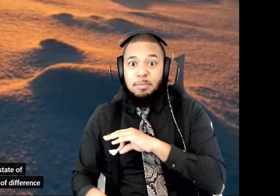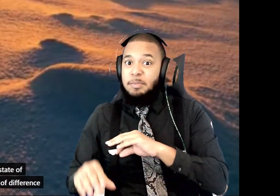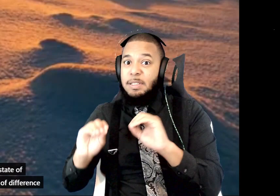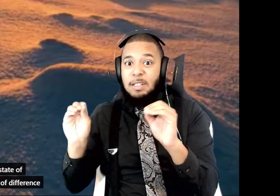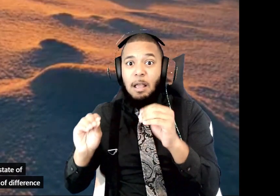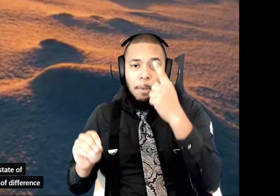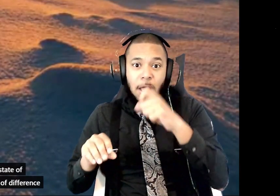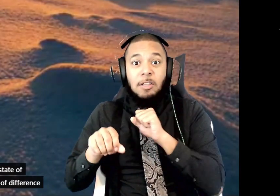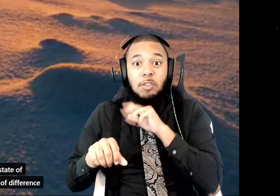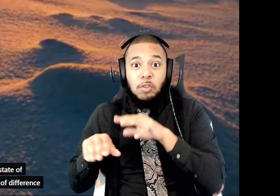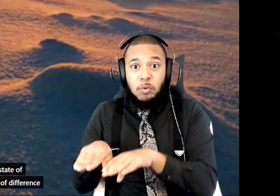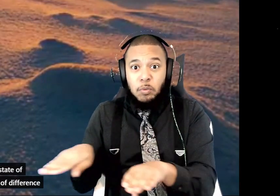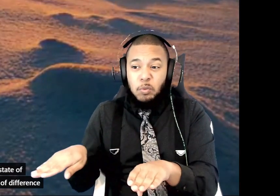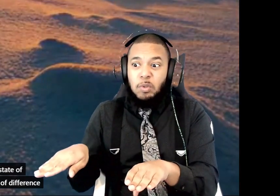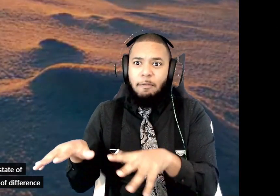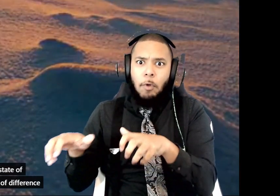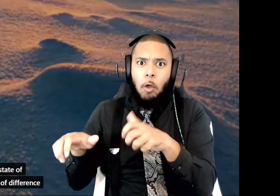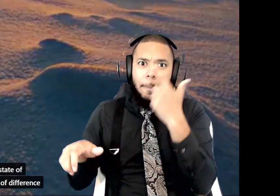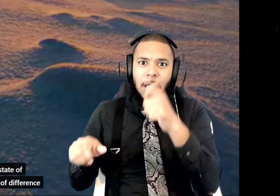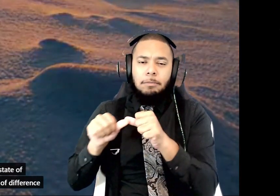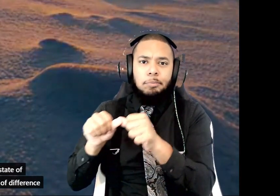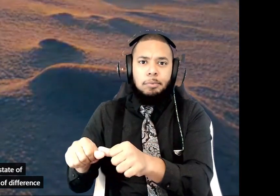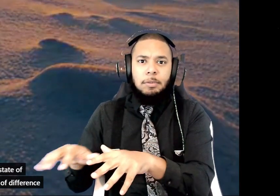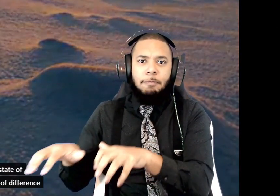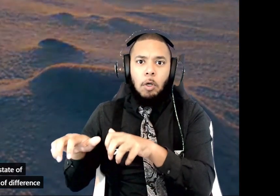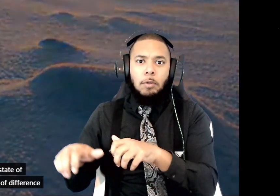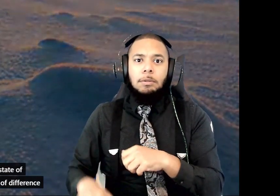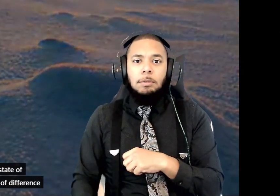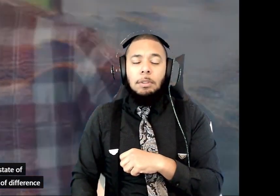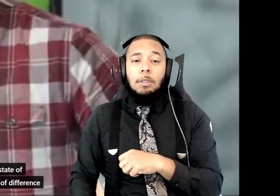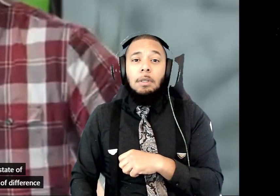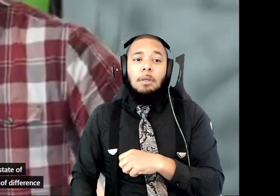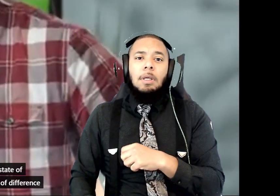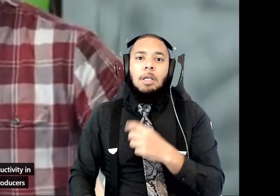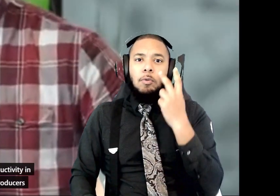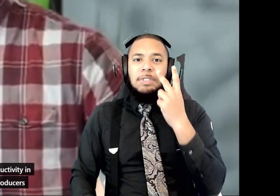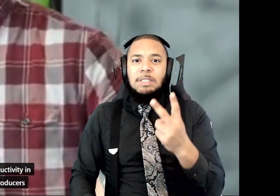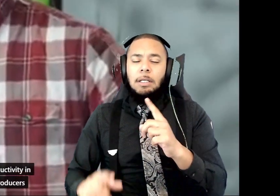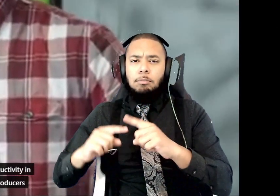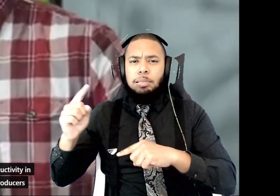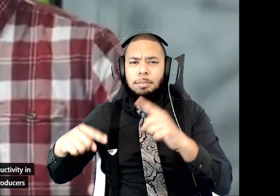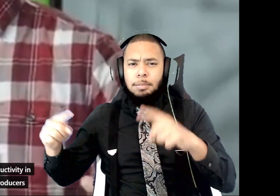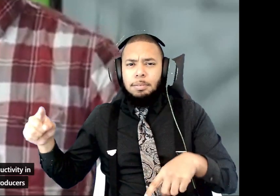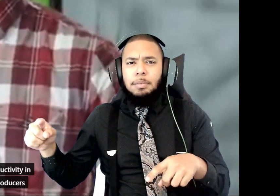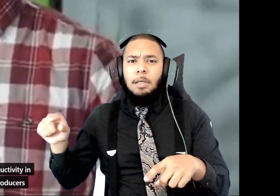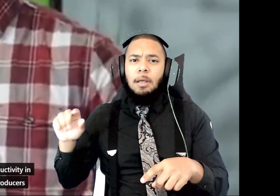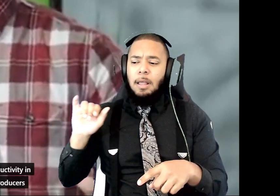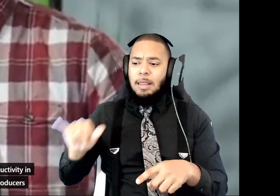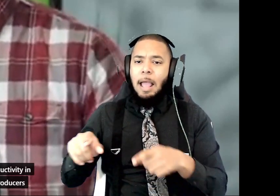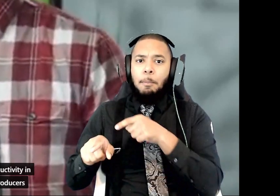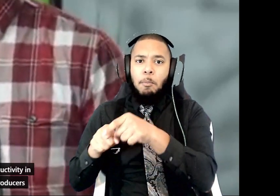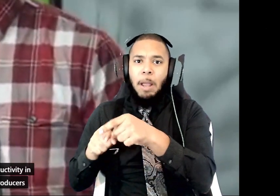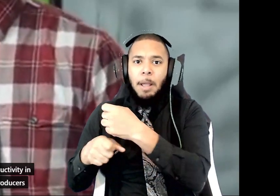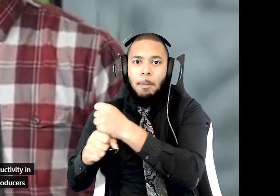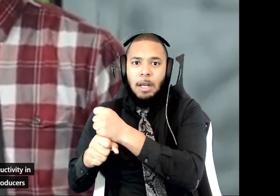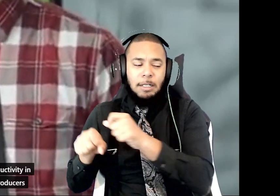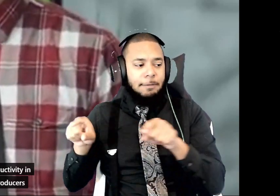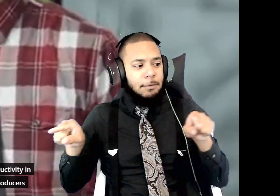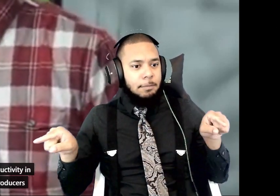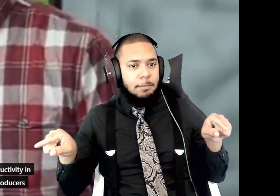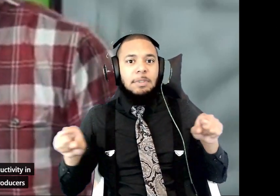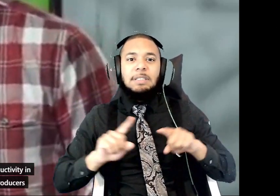is frozen because it's in a state of permafrost, then we see a lot of difference between that primary productivity in those